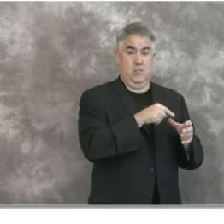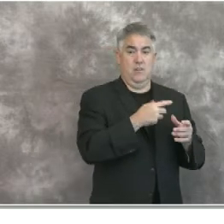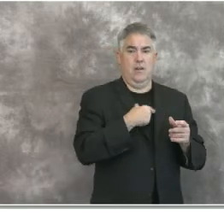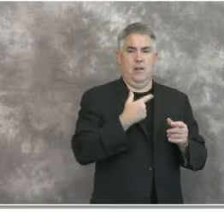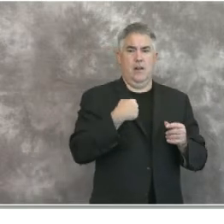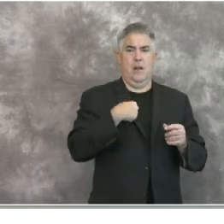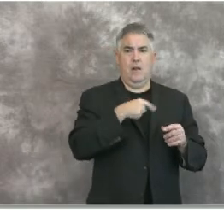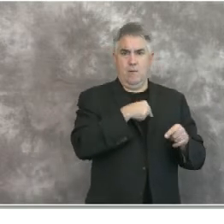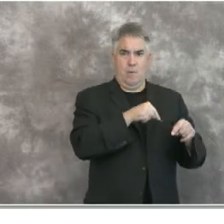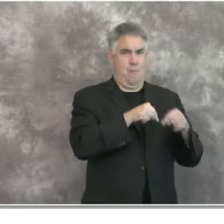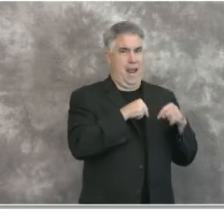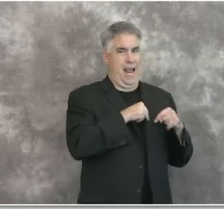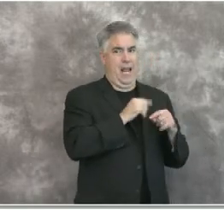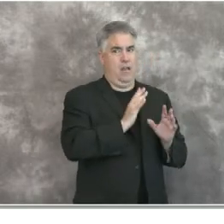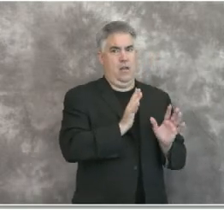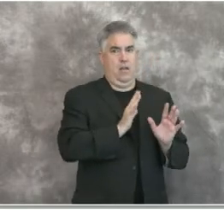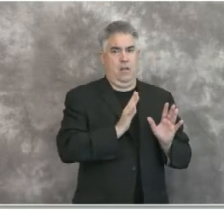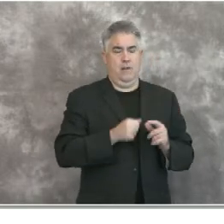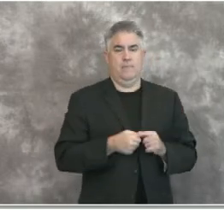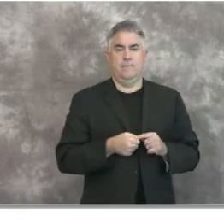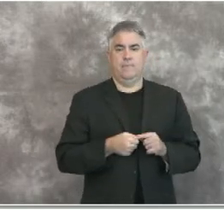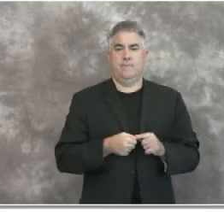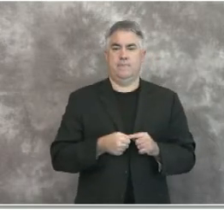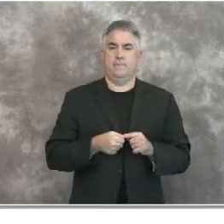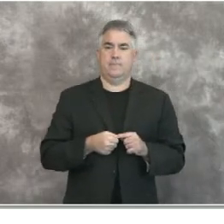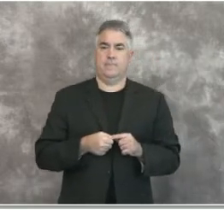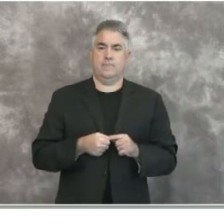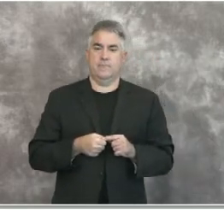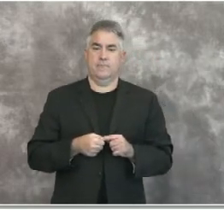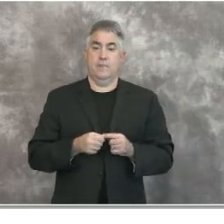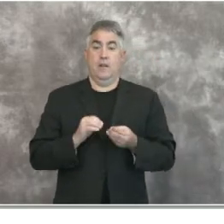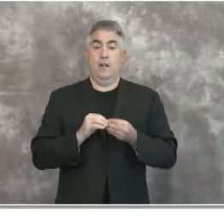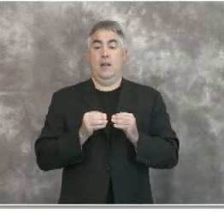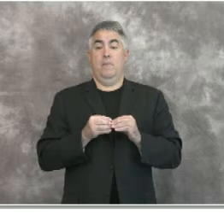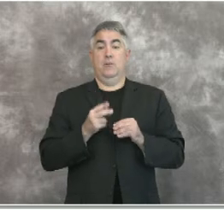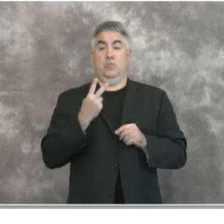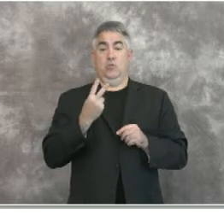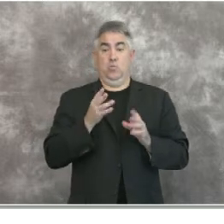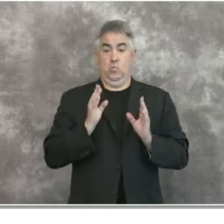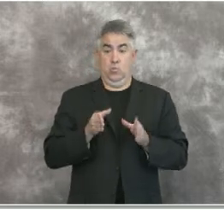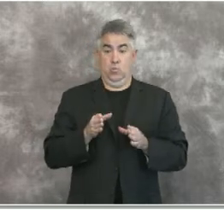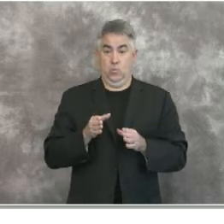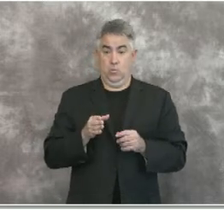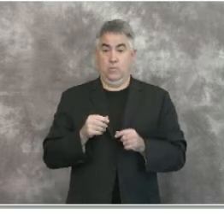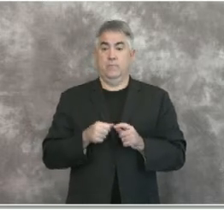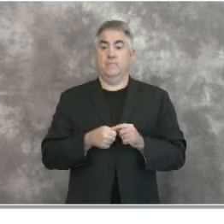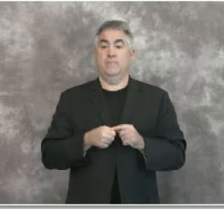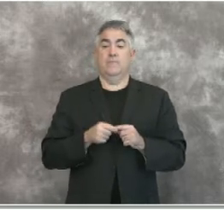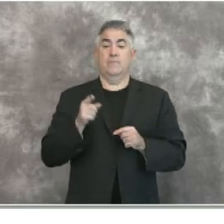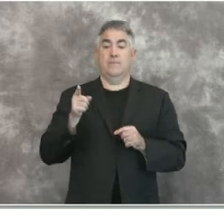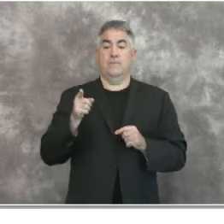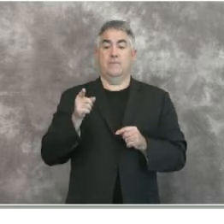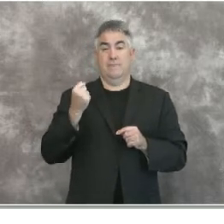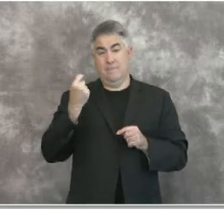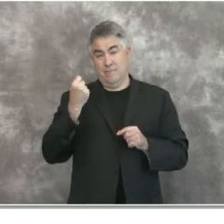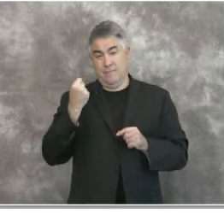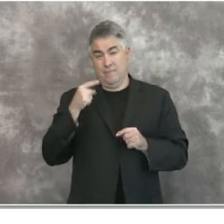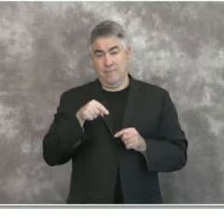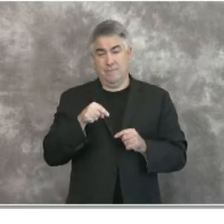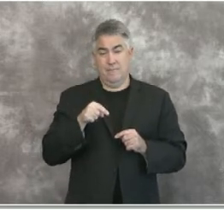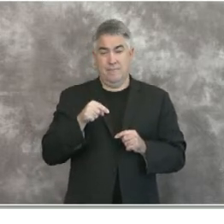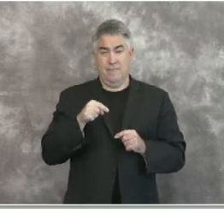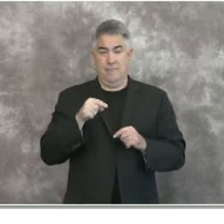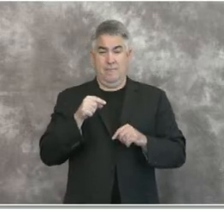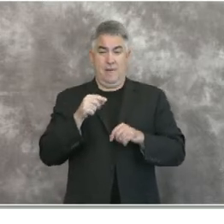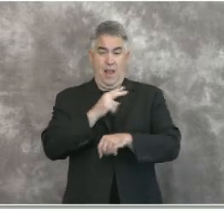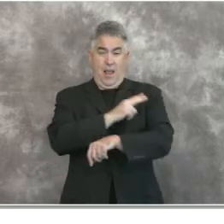backwards. Those three are number 2, number 7, and number 9. But in addition to any one of those, with